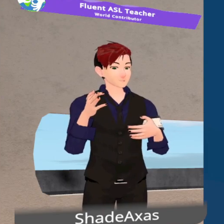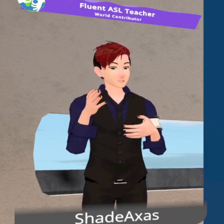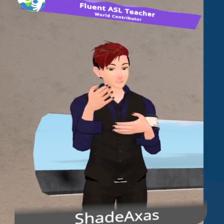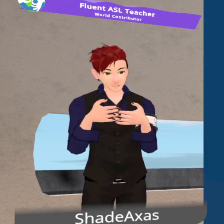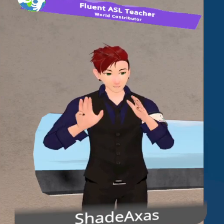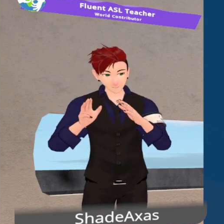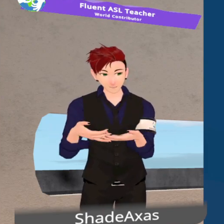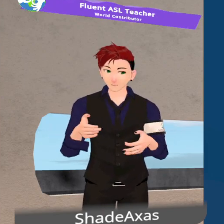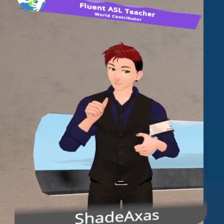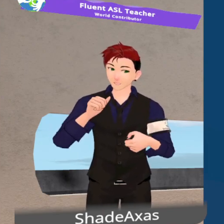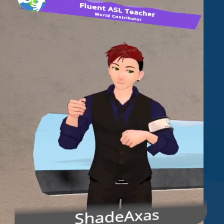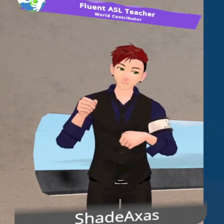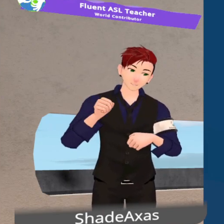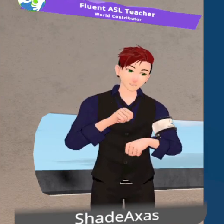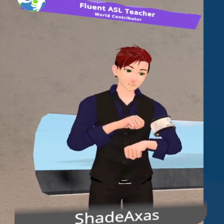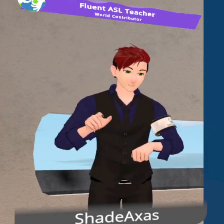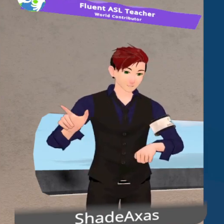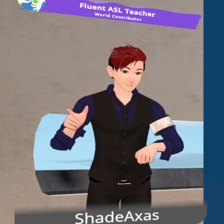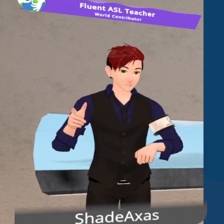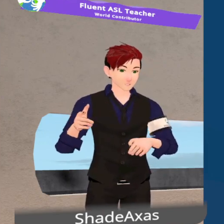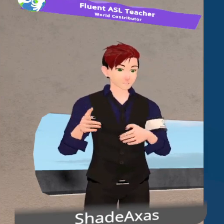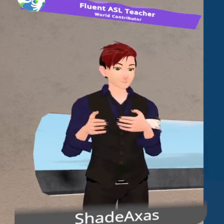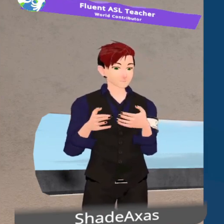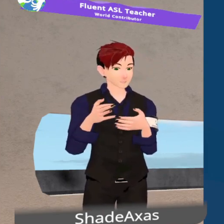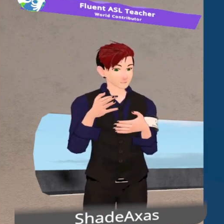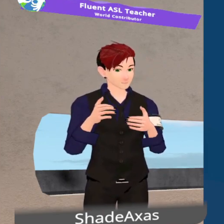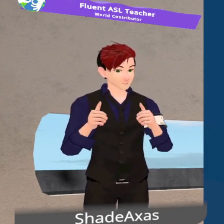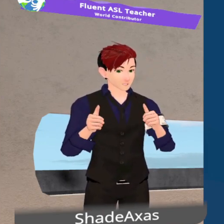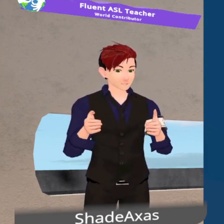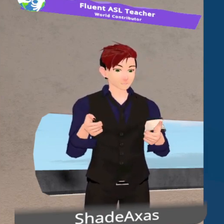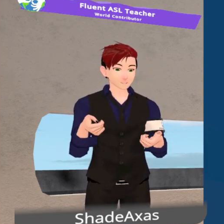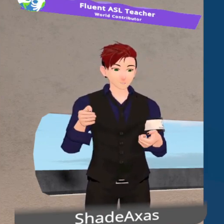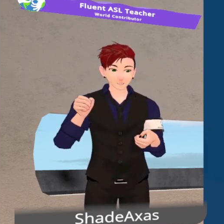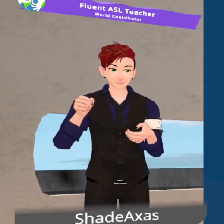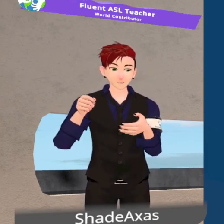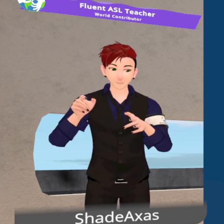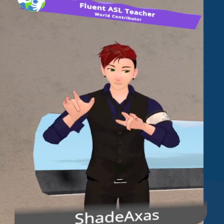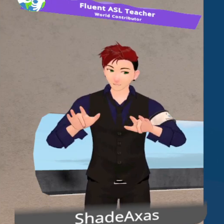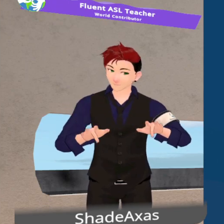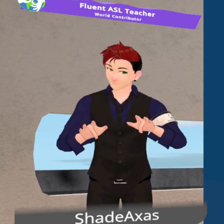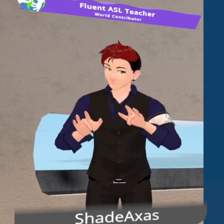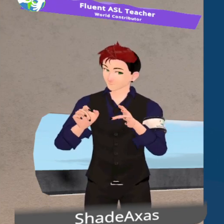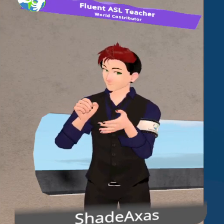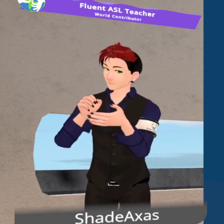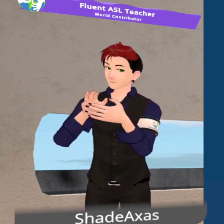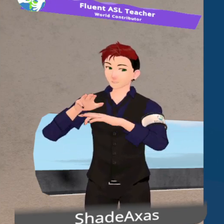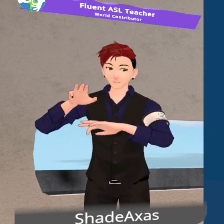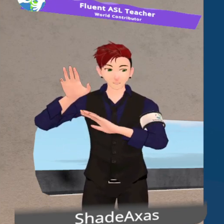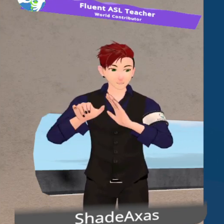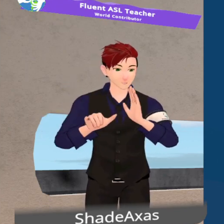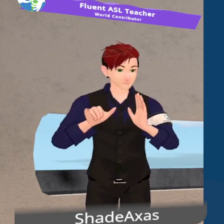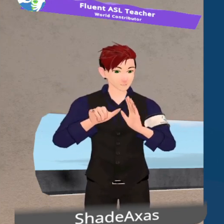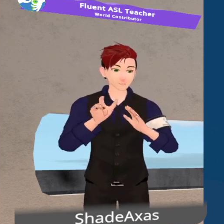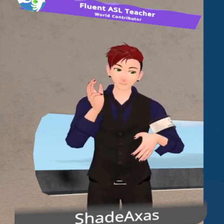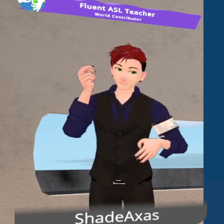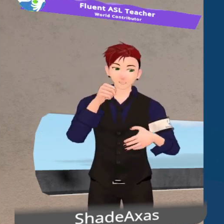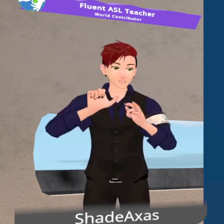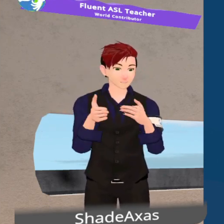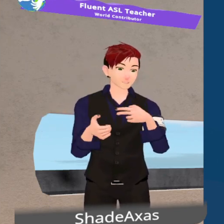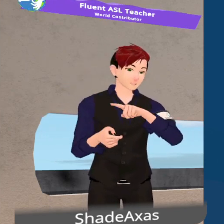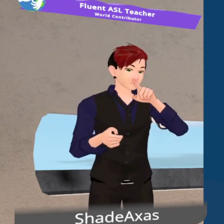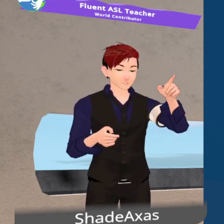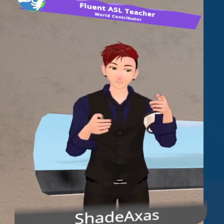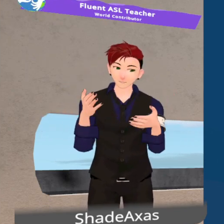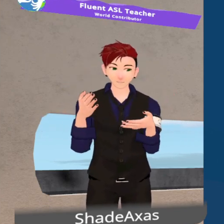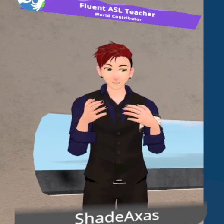So we have some of our classes, unfortunately not all, but some of our classes do get recorded and put on the YouTube. So if you miss a